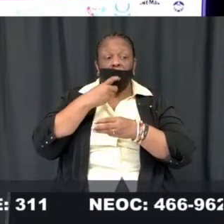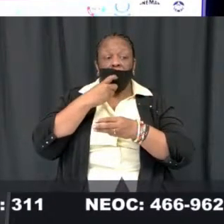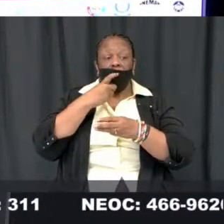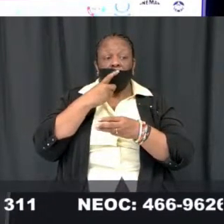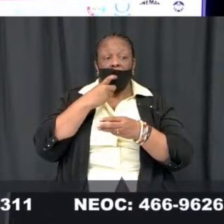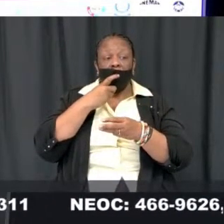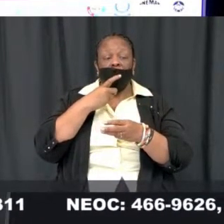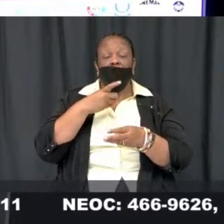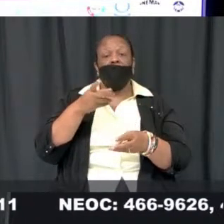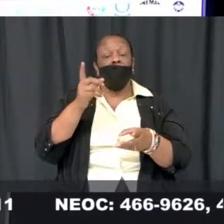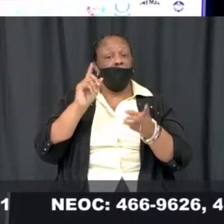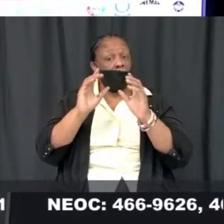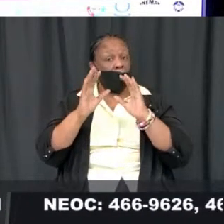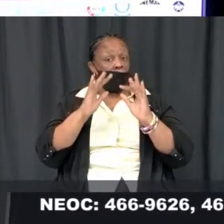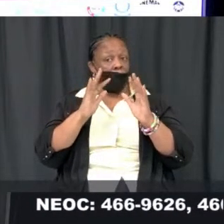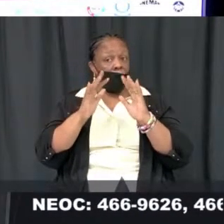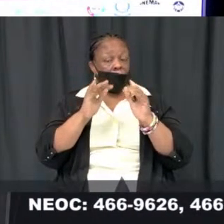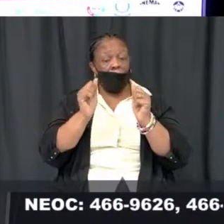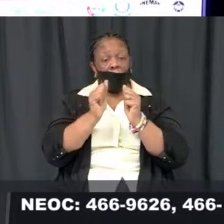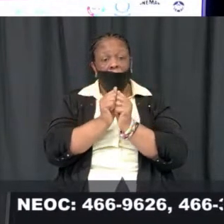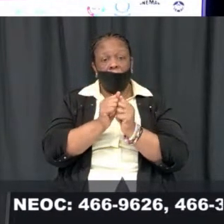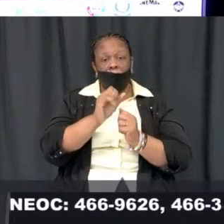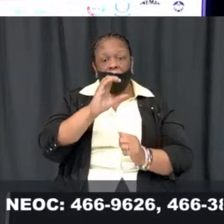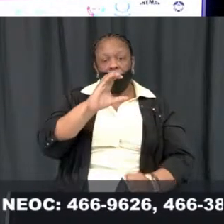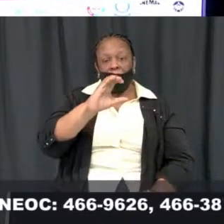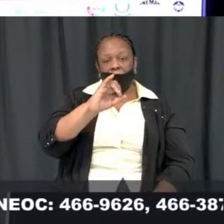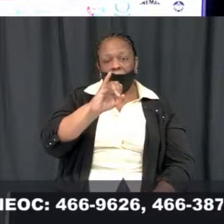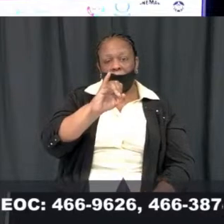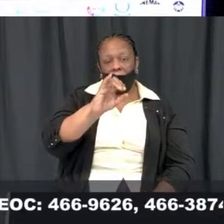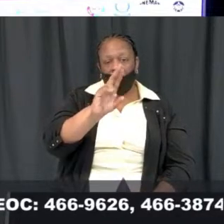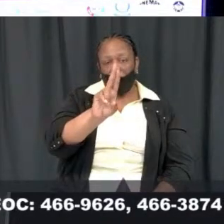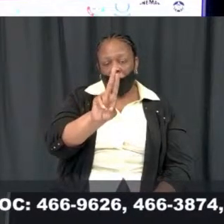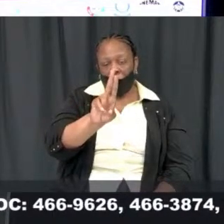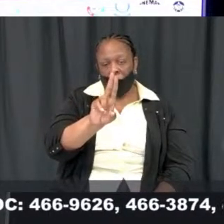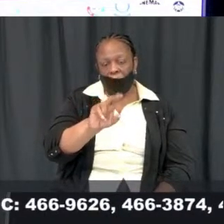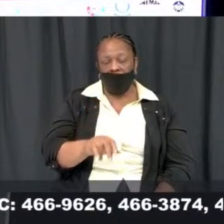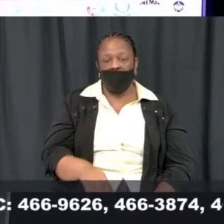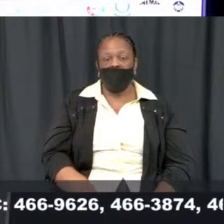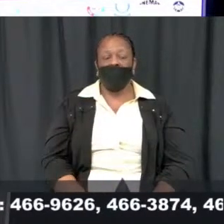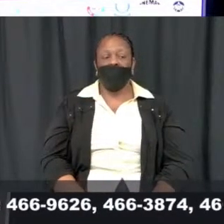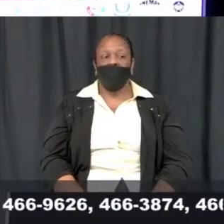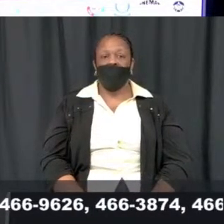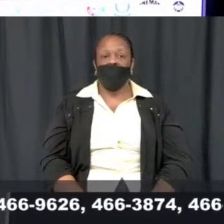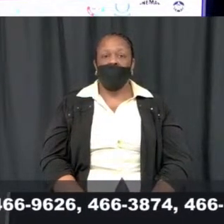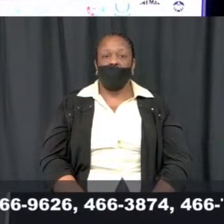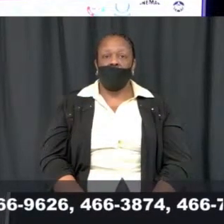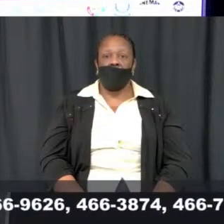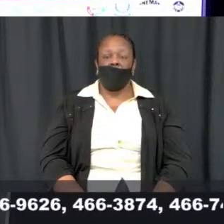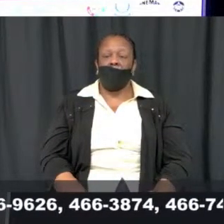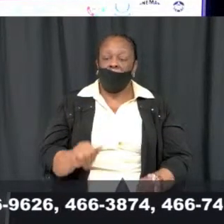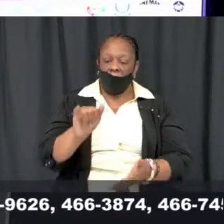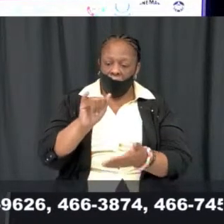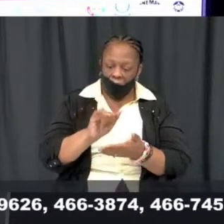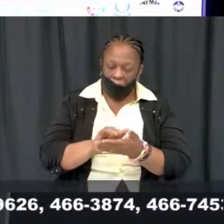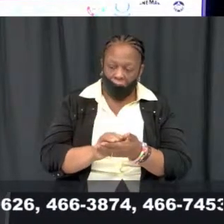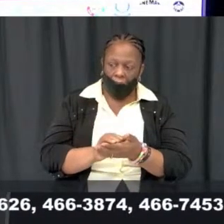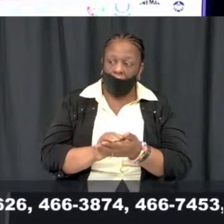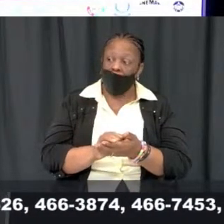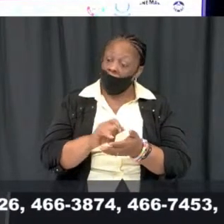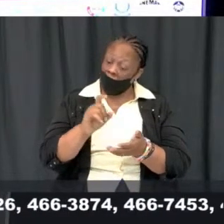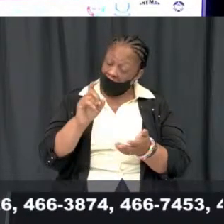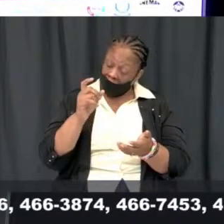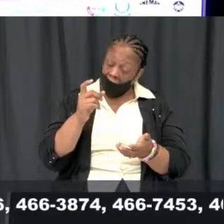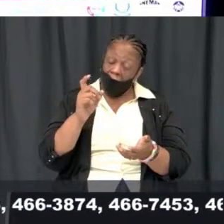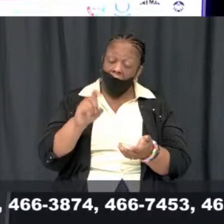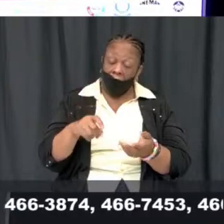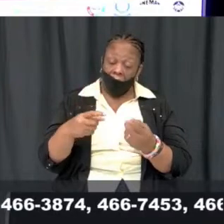sector of our economy and revenue had by government to continue.